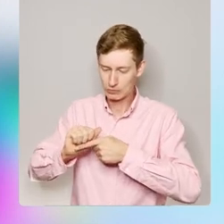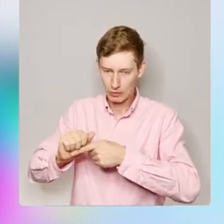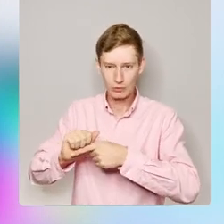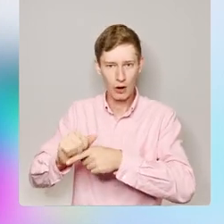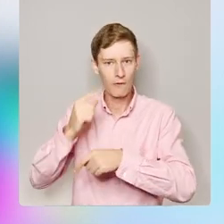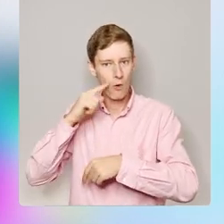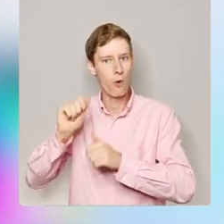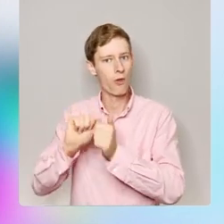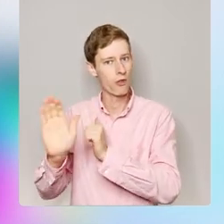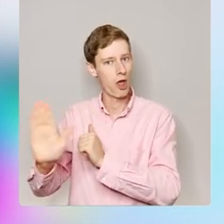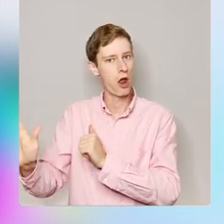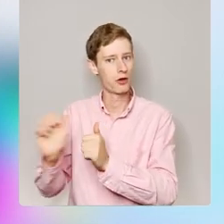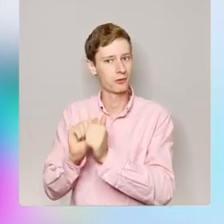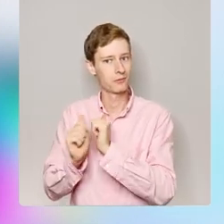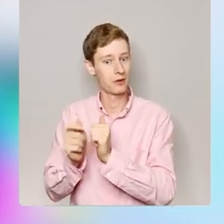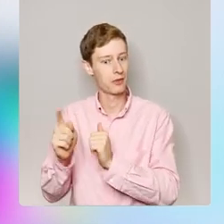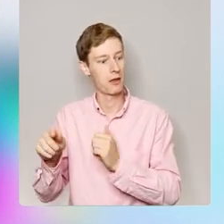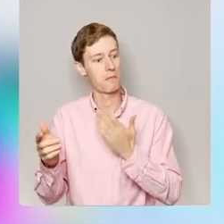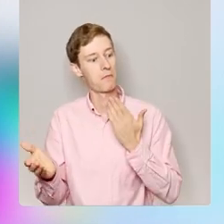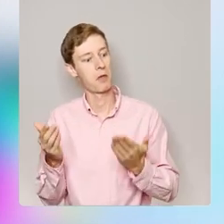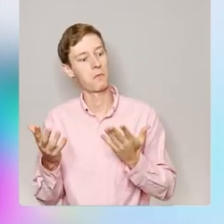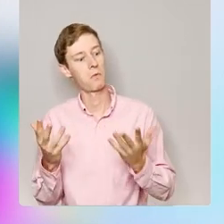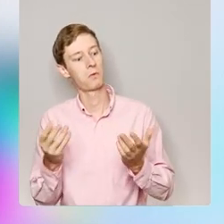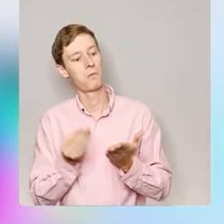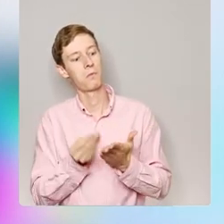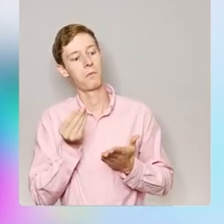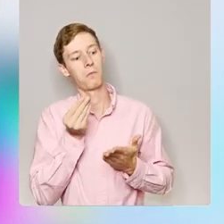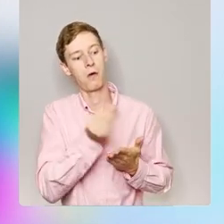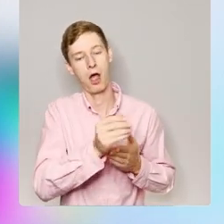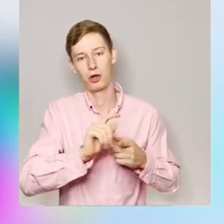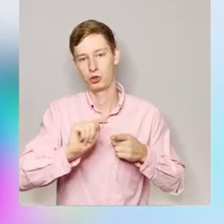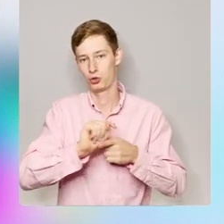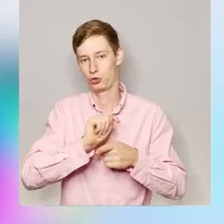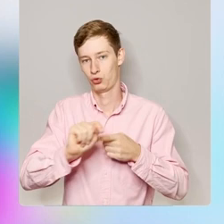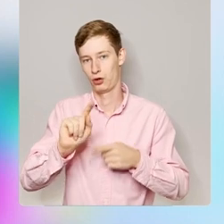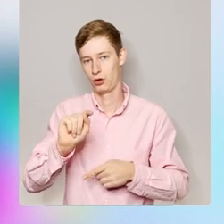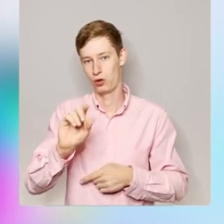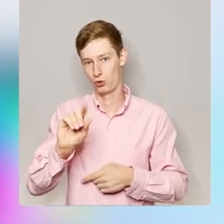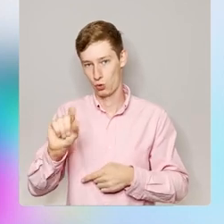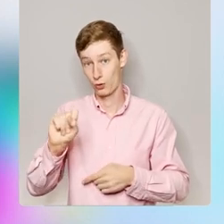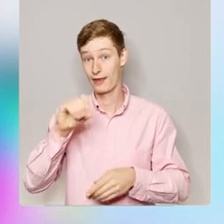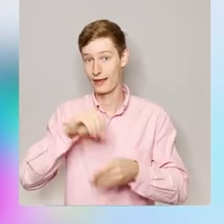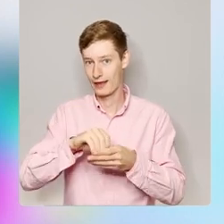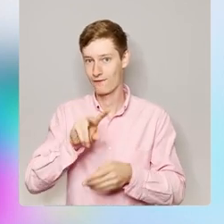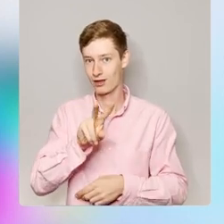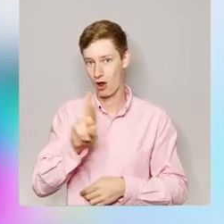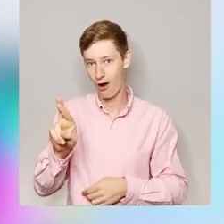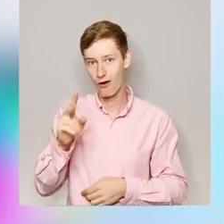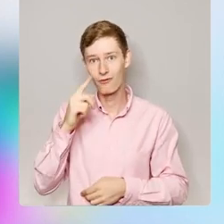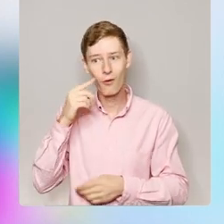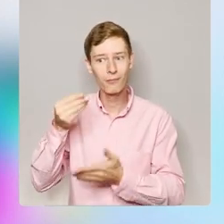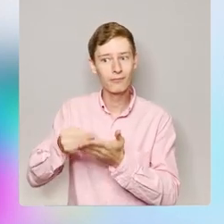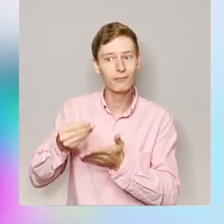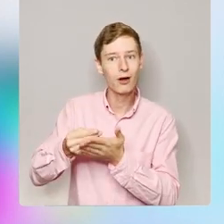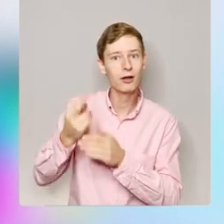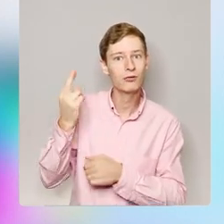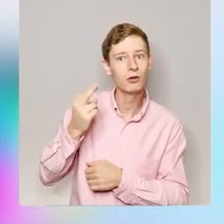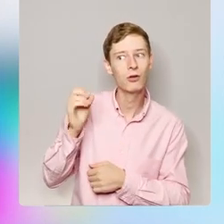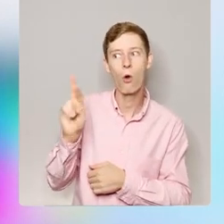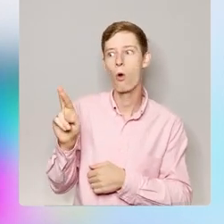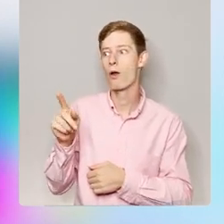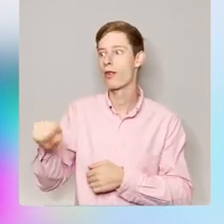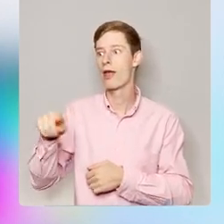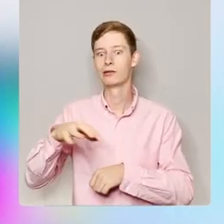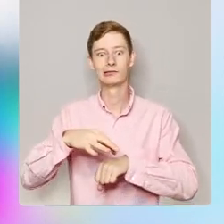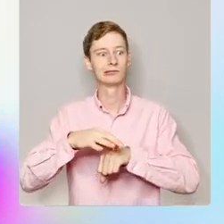training and may have the appetite to purchase training tools in VR that are economical or otherwise just geographically